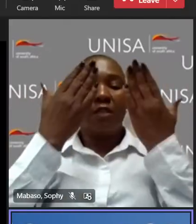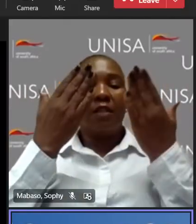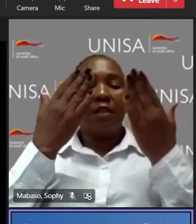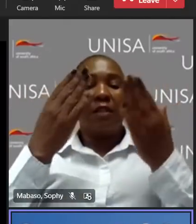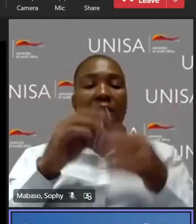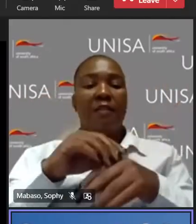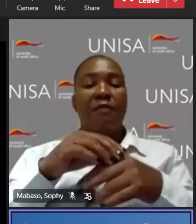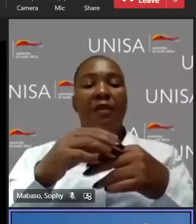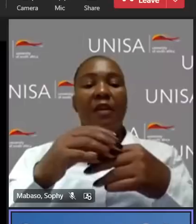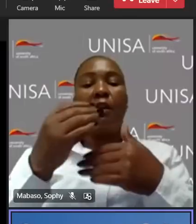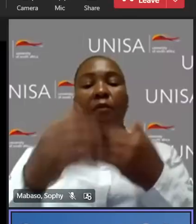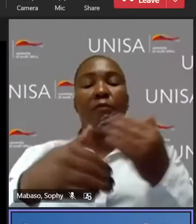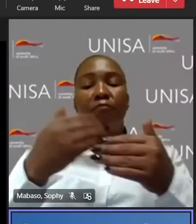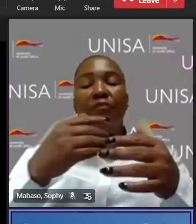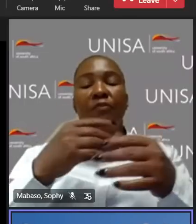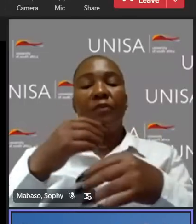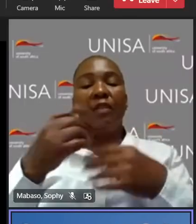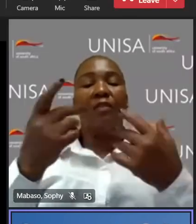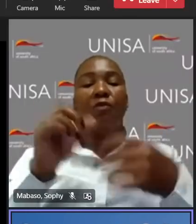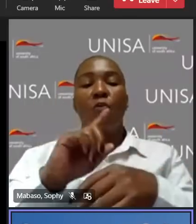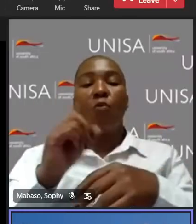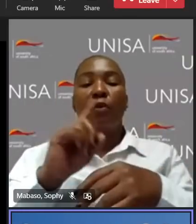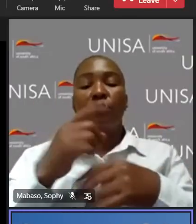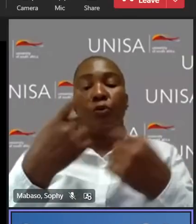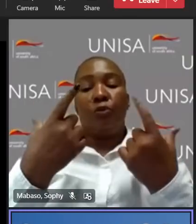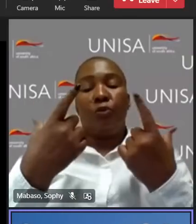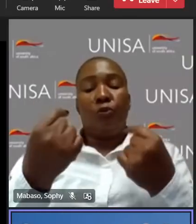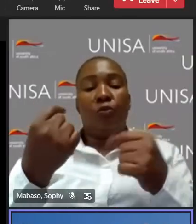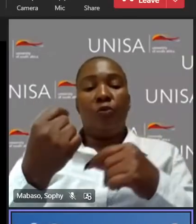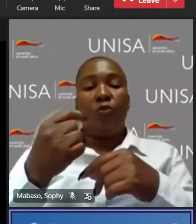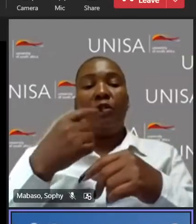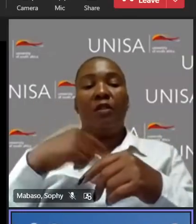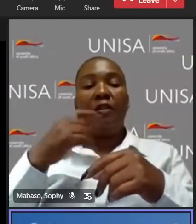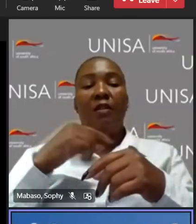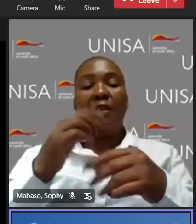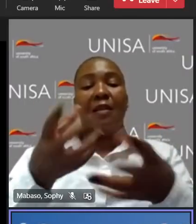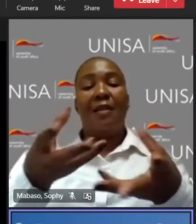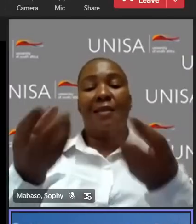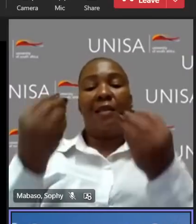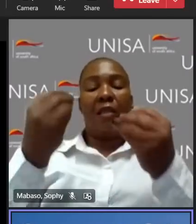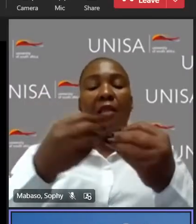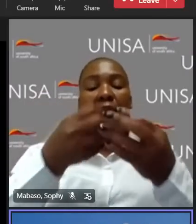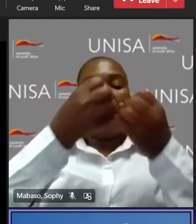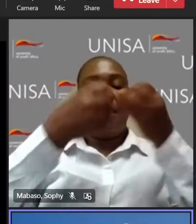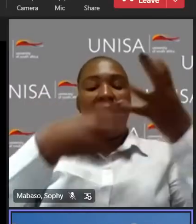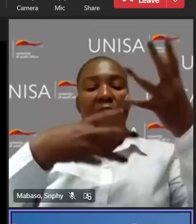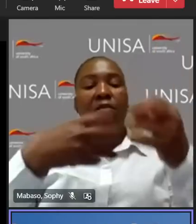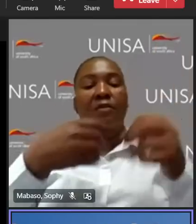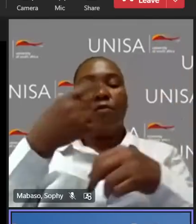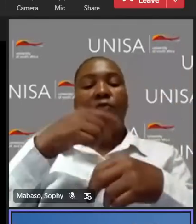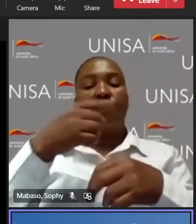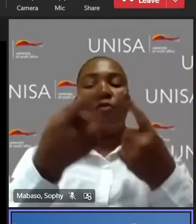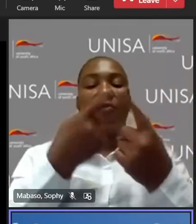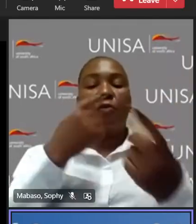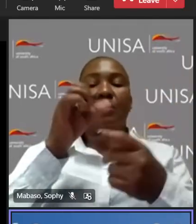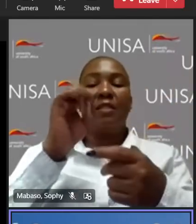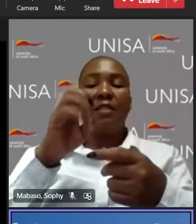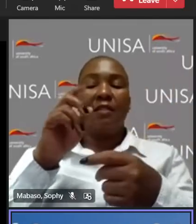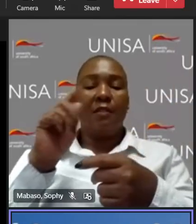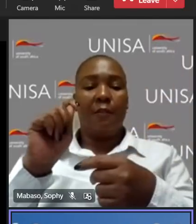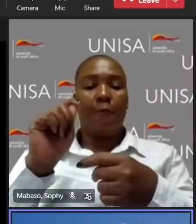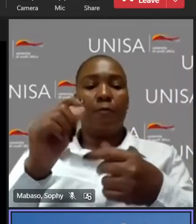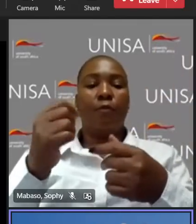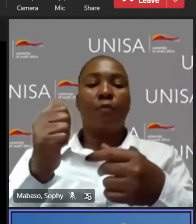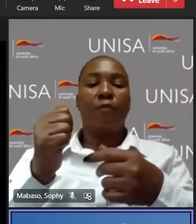will indicate what we do. We will receive the list from the SETAs and so on,